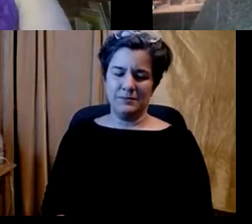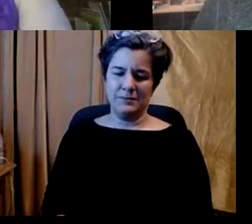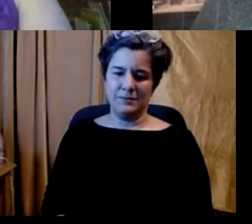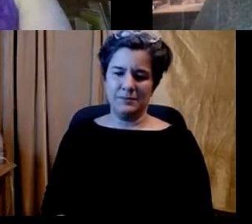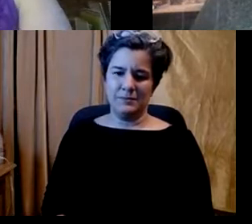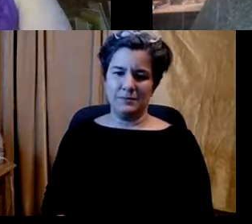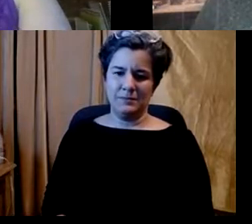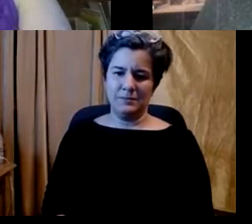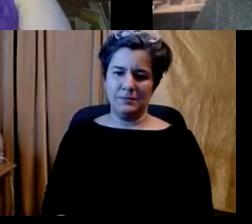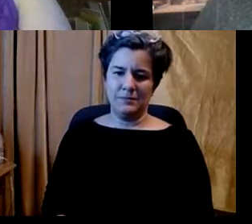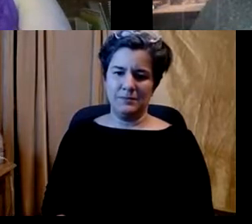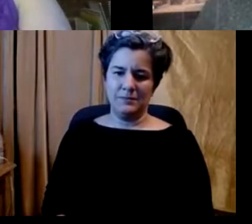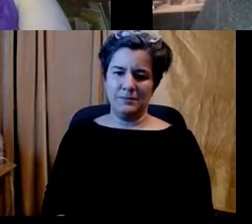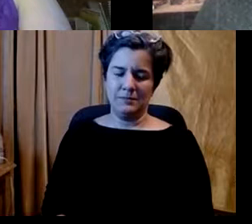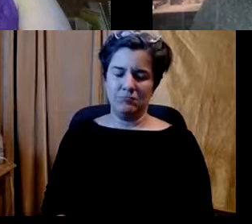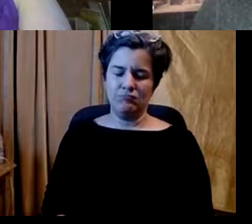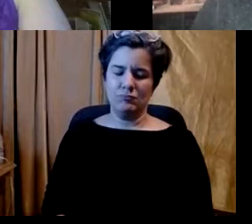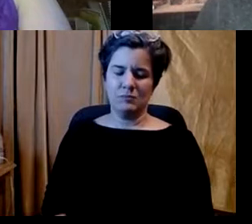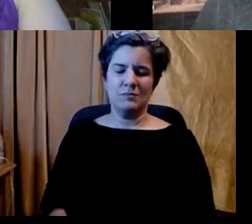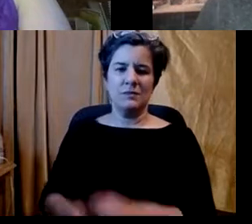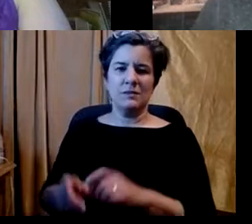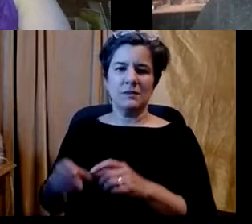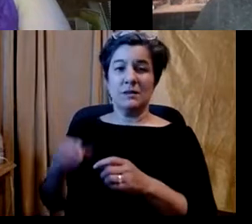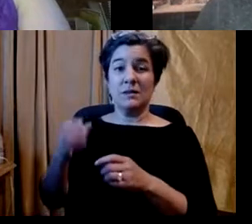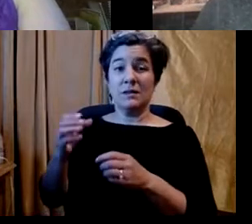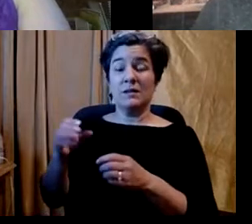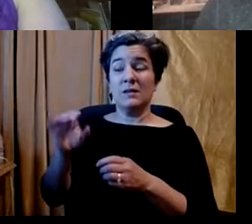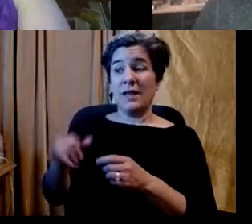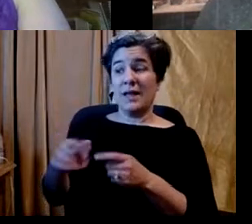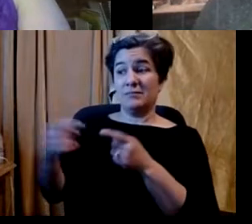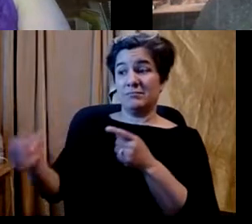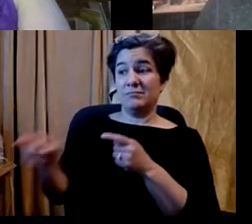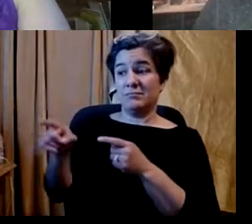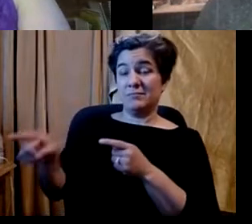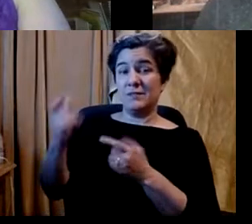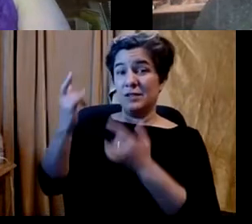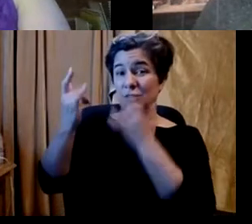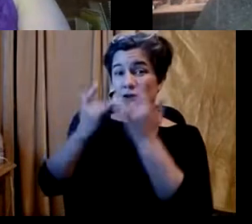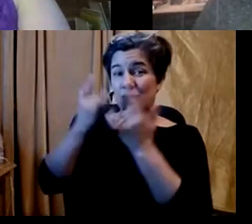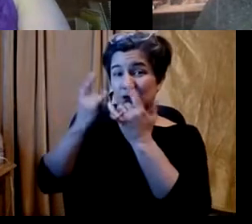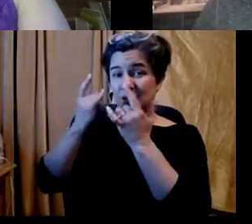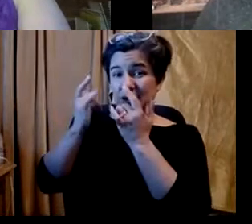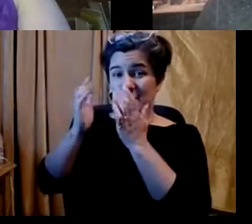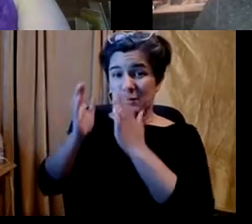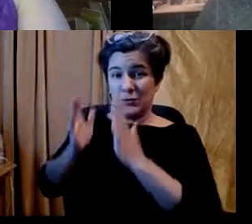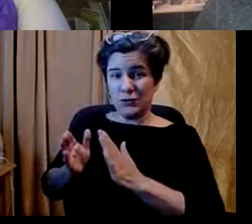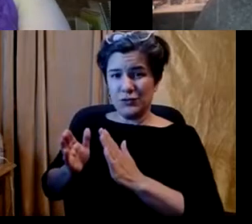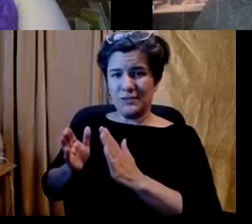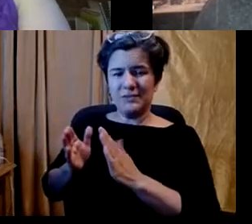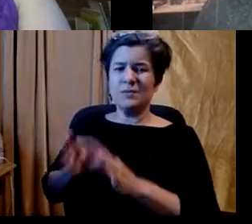Also forgive that narcissistic person because they're broken. And it helps you to heal if you forgive